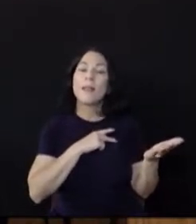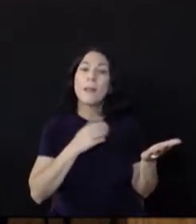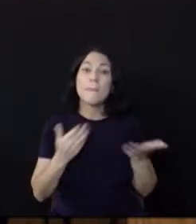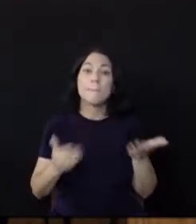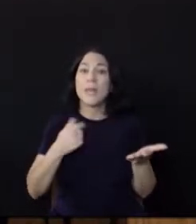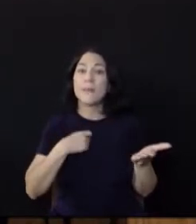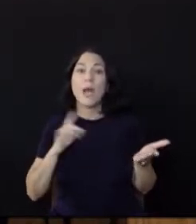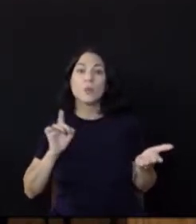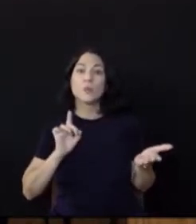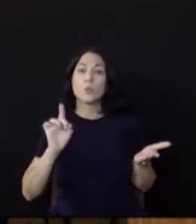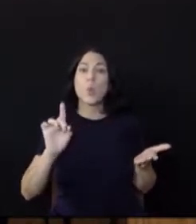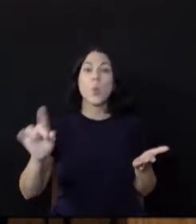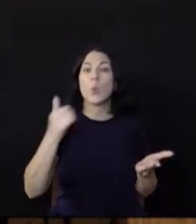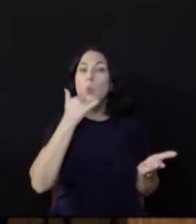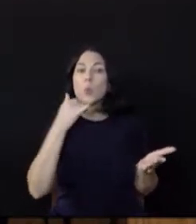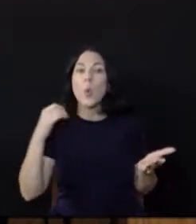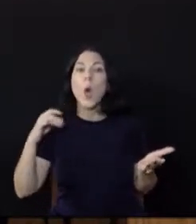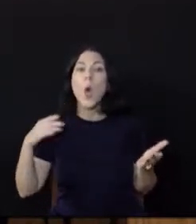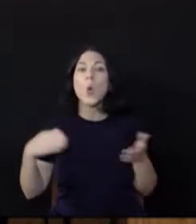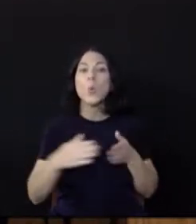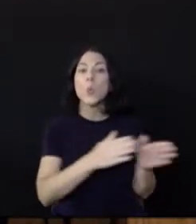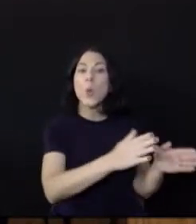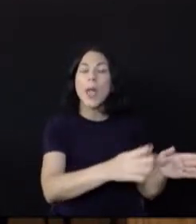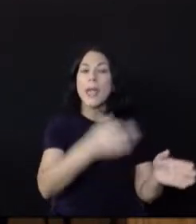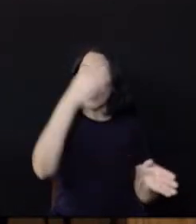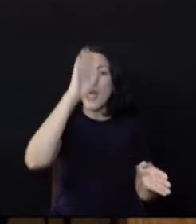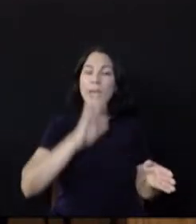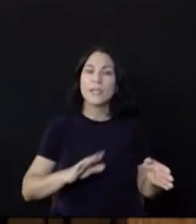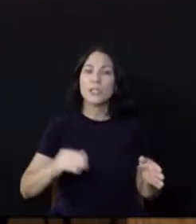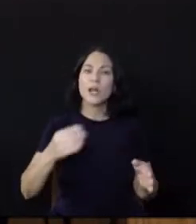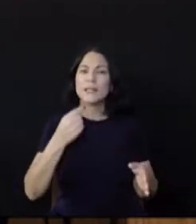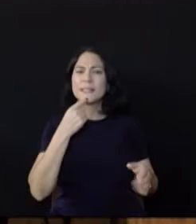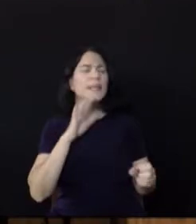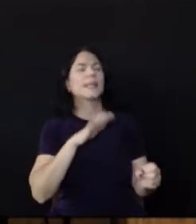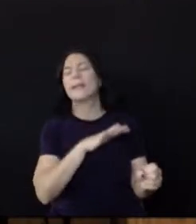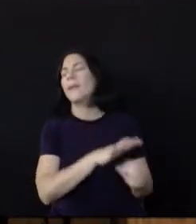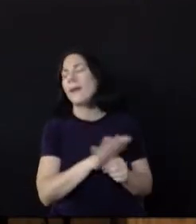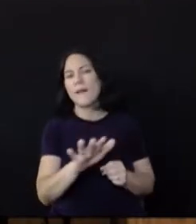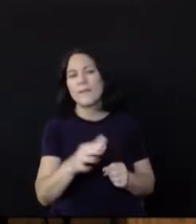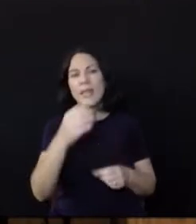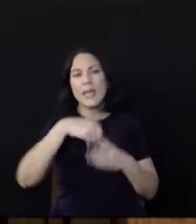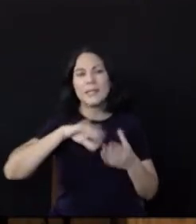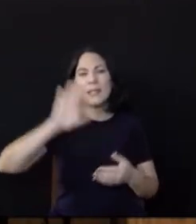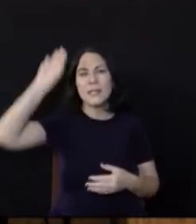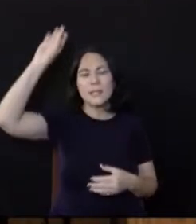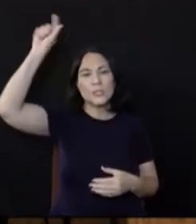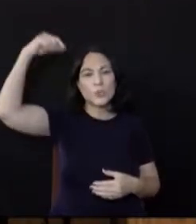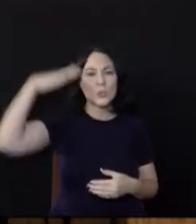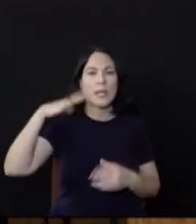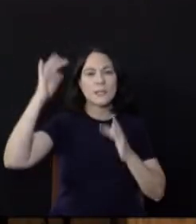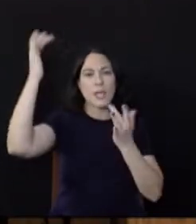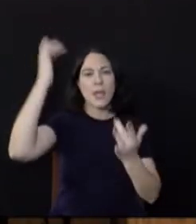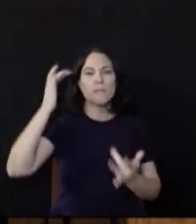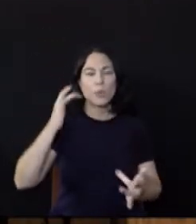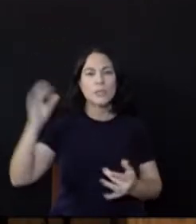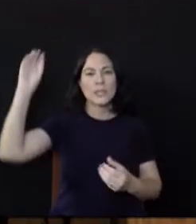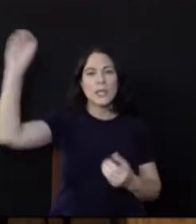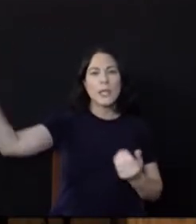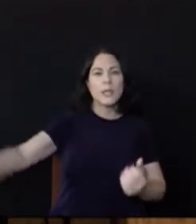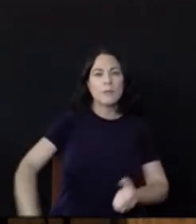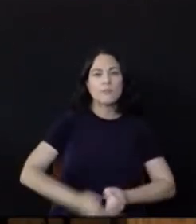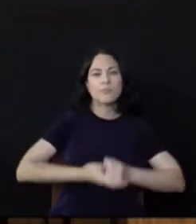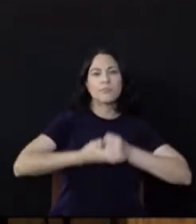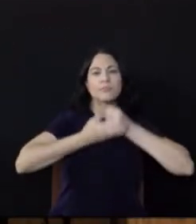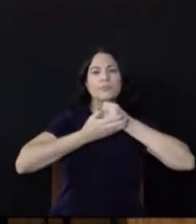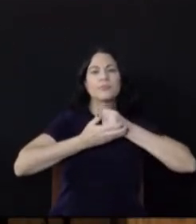was walking the wrong way. Maybe there was something in my life that God had finally said enough. And in his grace, in his mercy, he reached down and he picked us up,